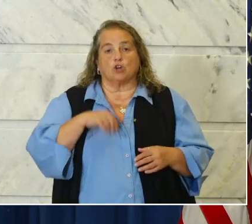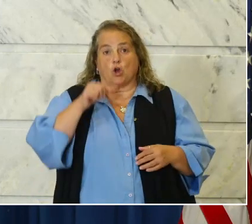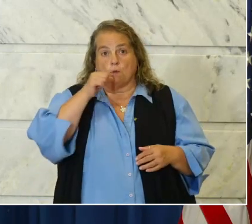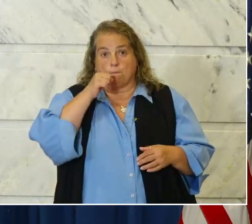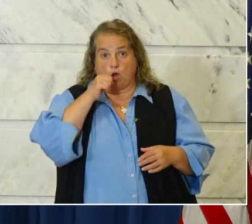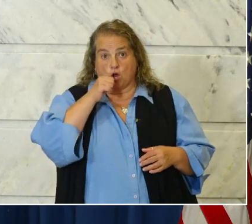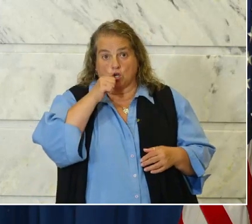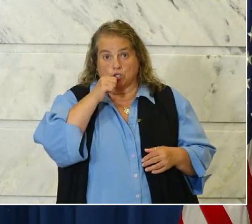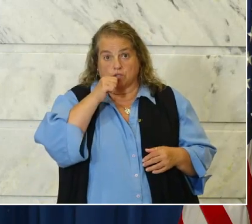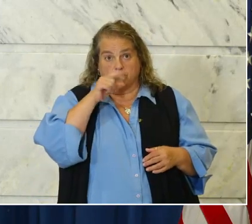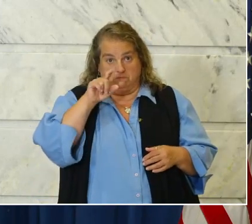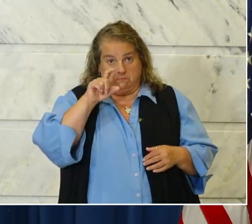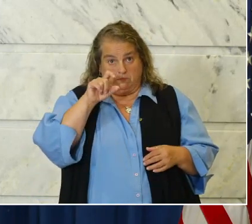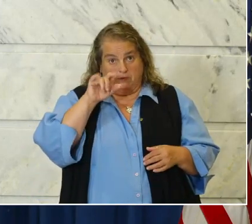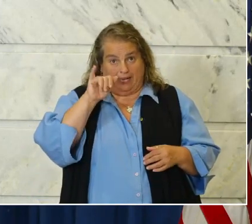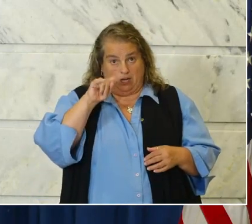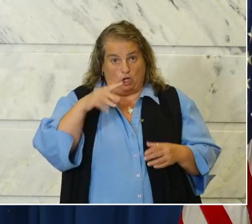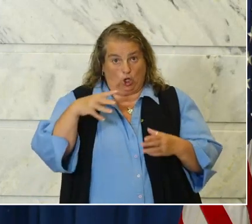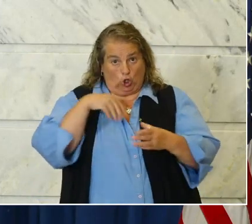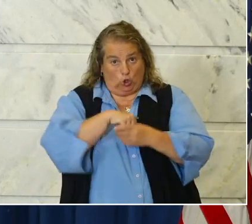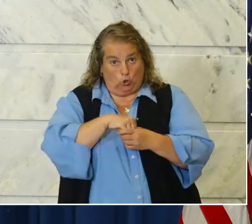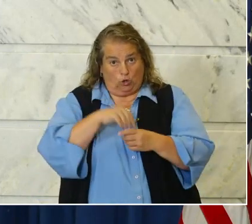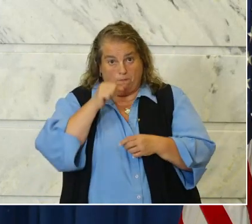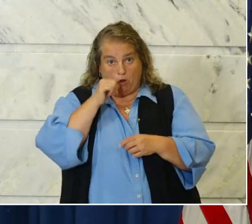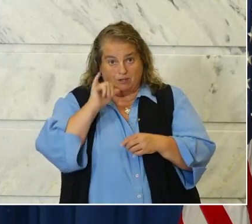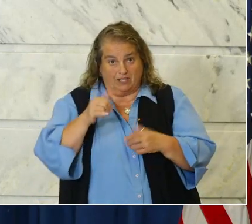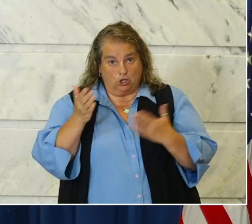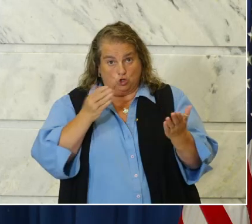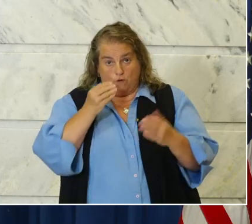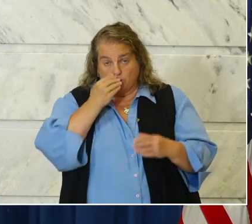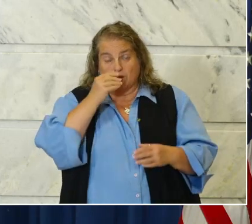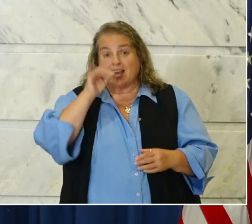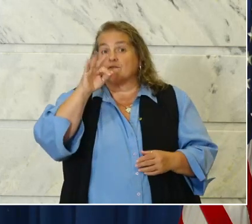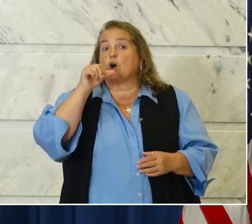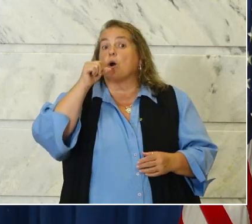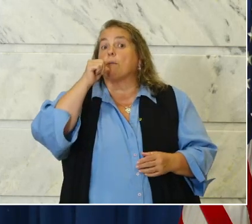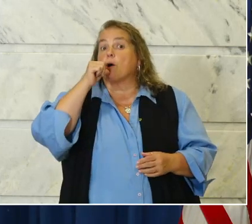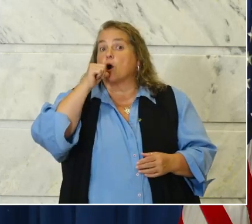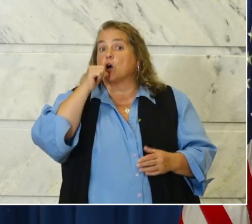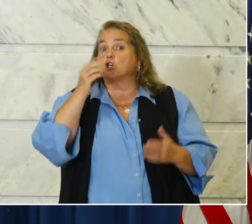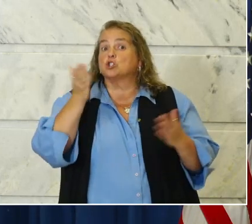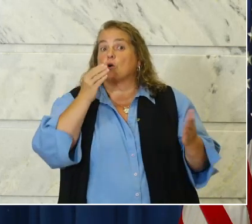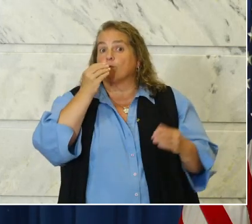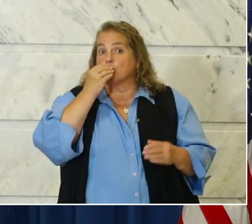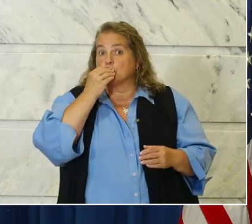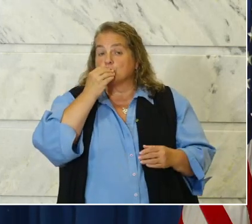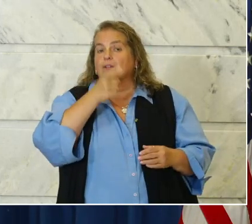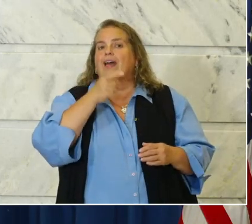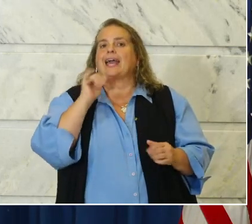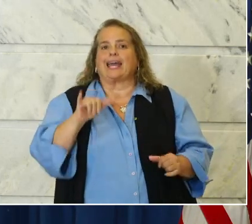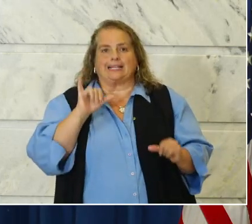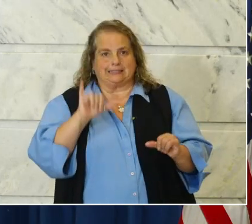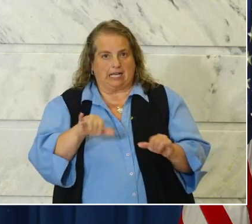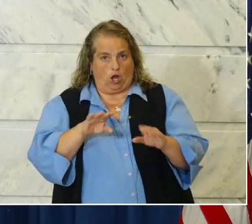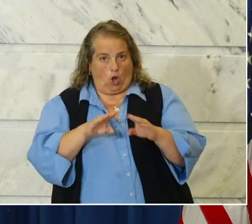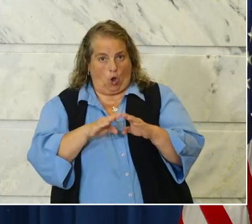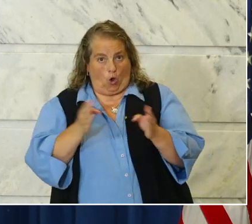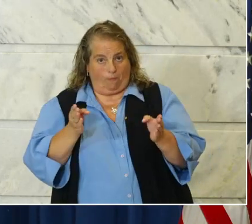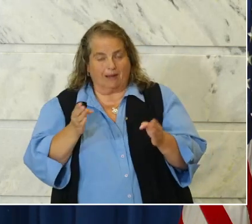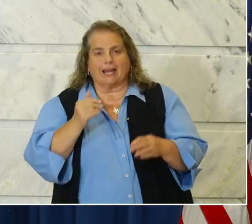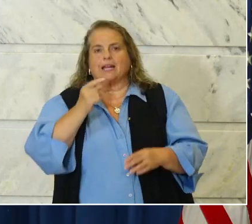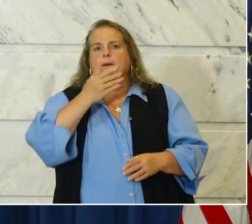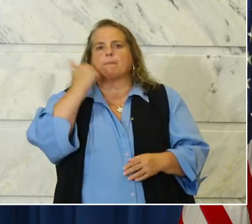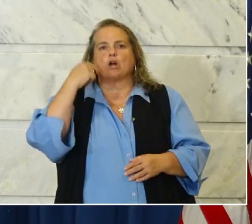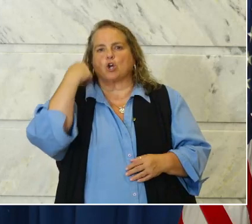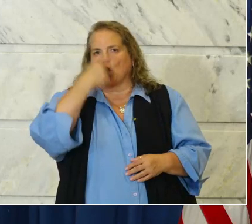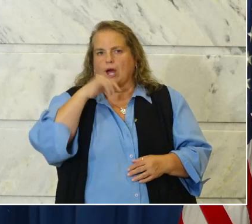is on bars and doesn't include bars that serve food. If a bar serves food and they're going to continue to stay open, it better look just like a